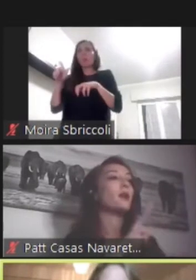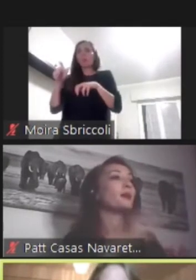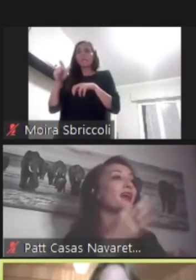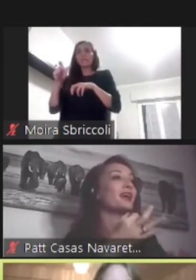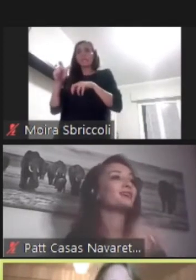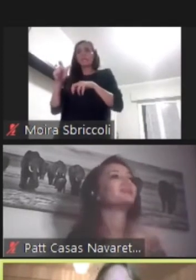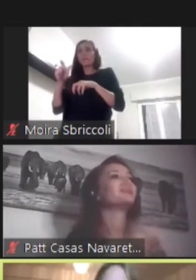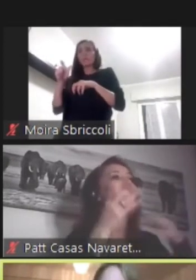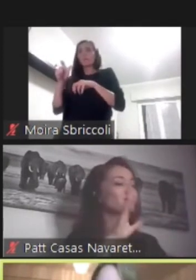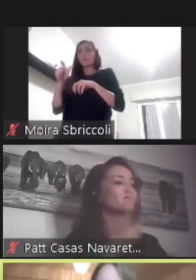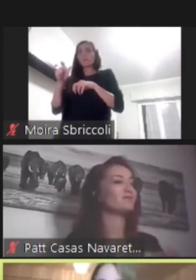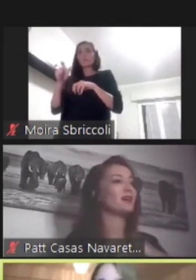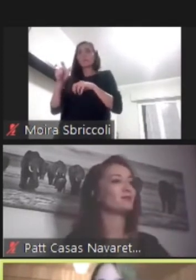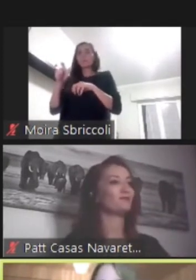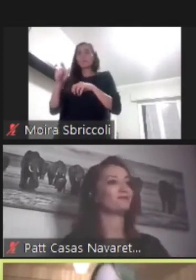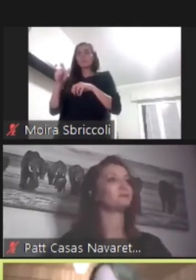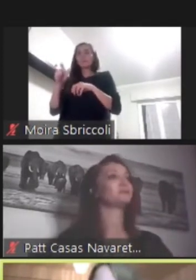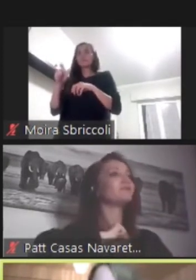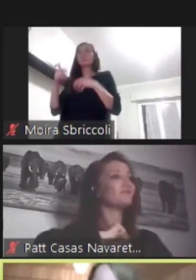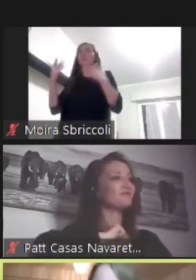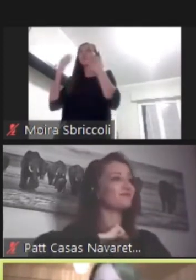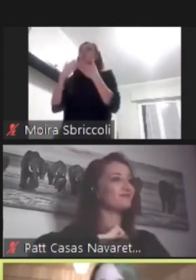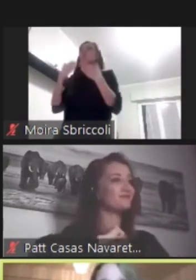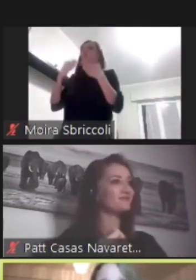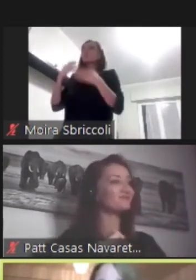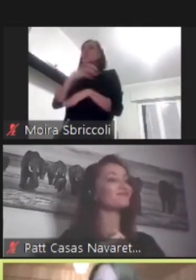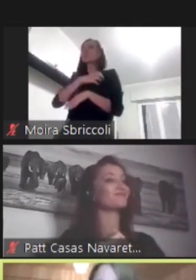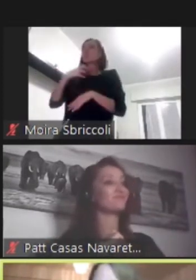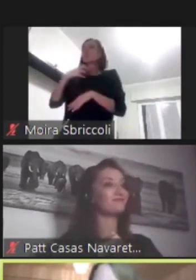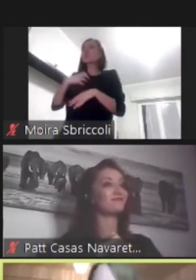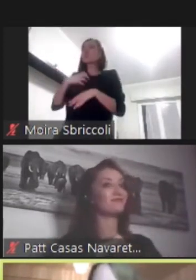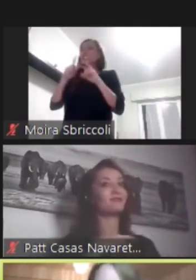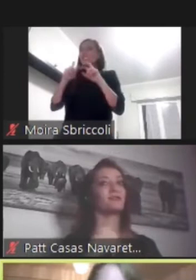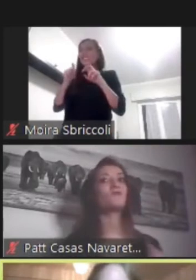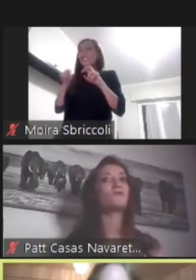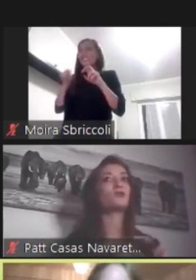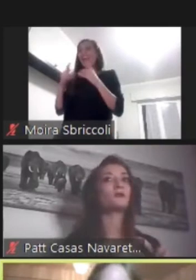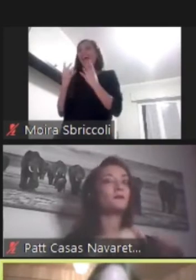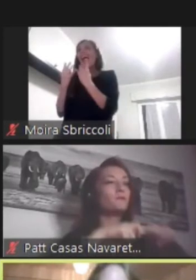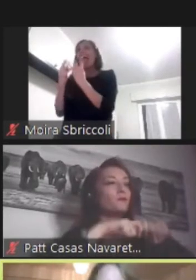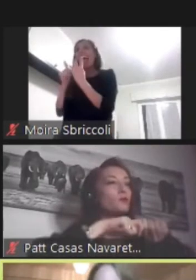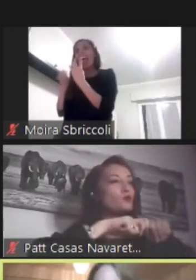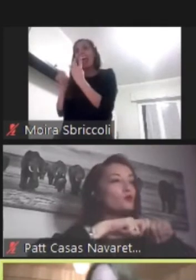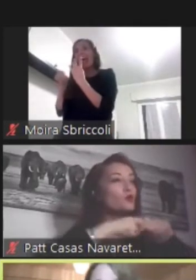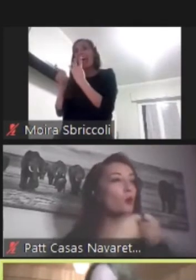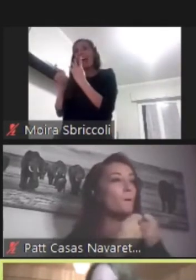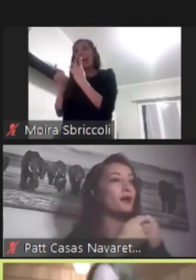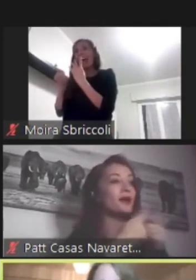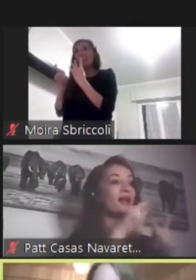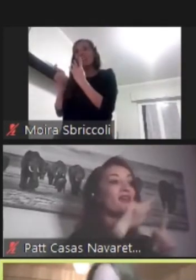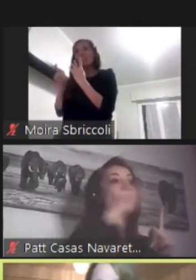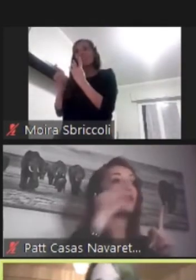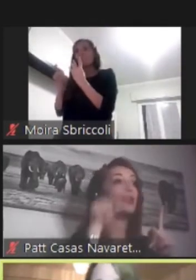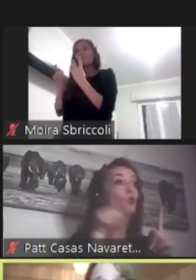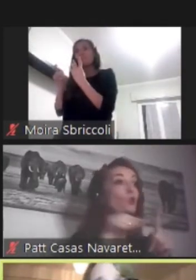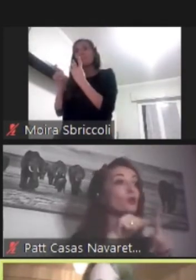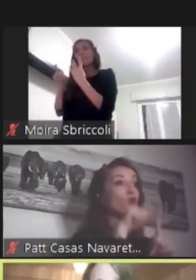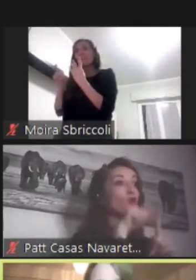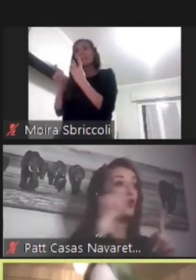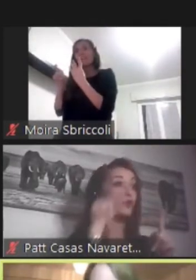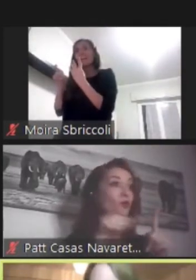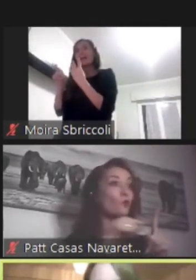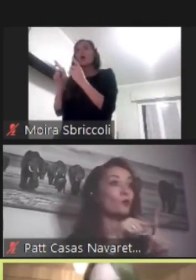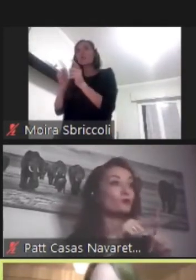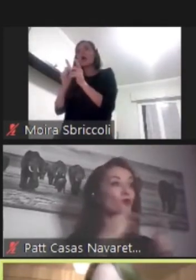brain and helps to regulate those signals to our brain. So it's a good, a